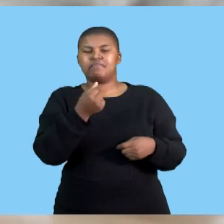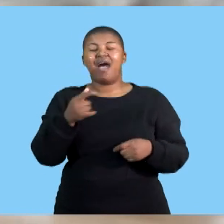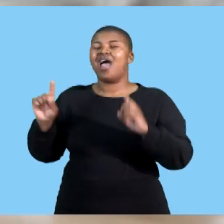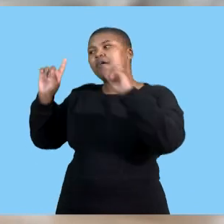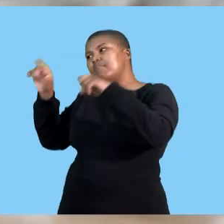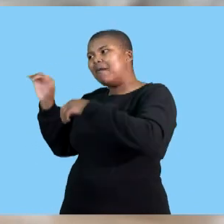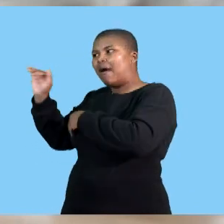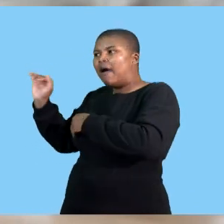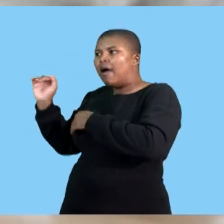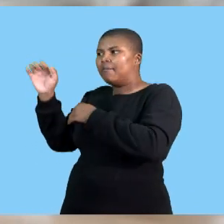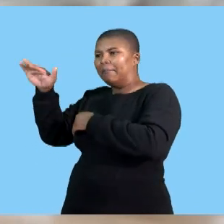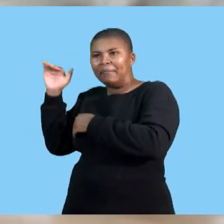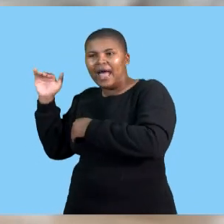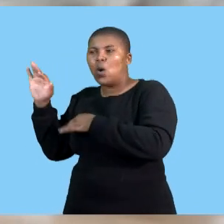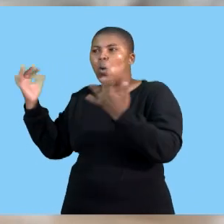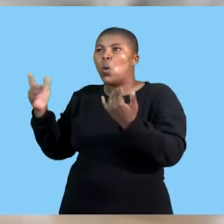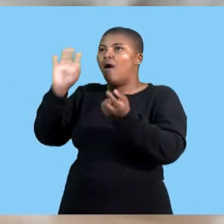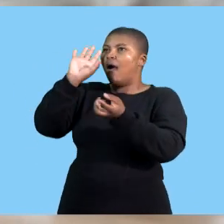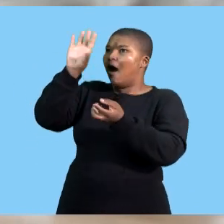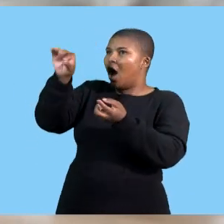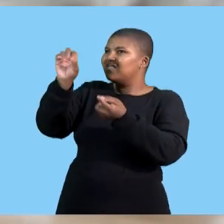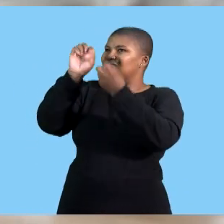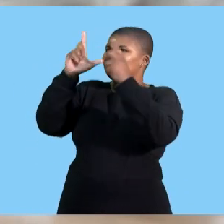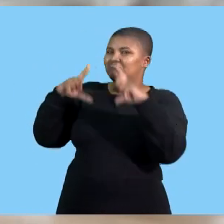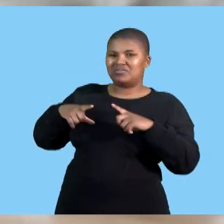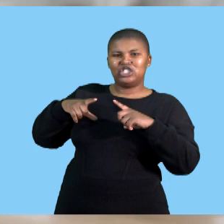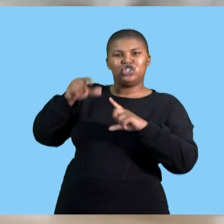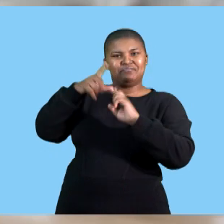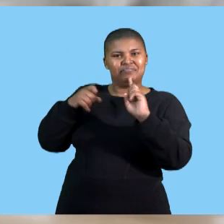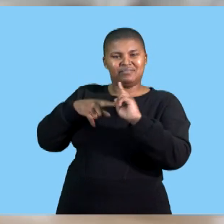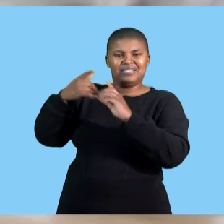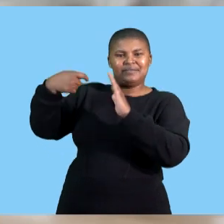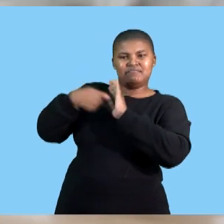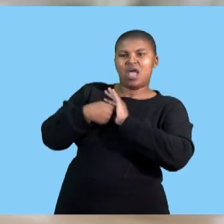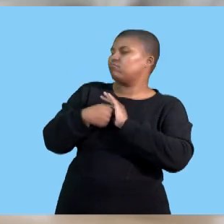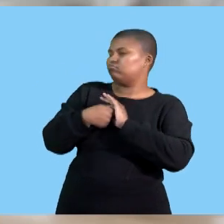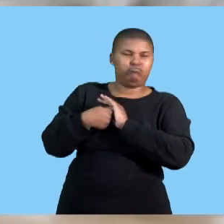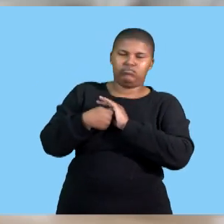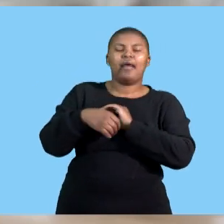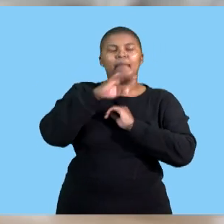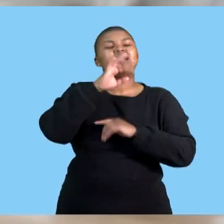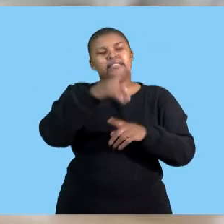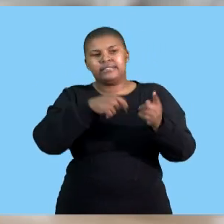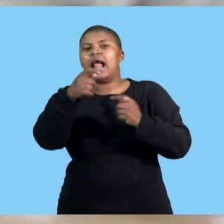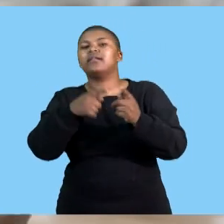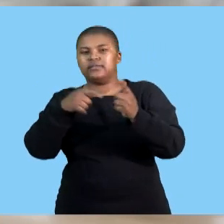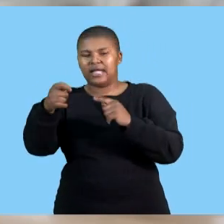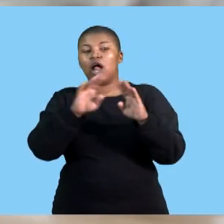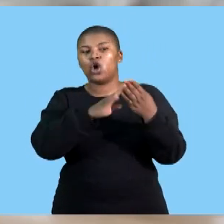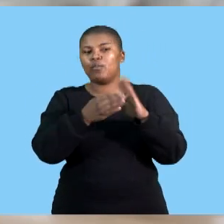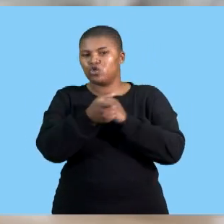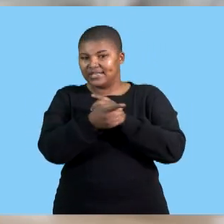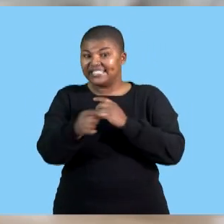of those higher lease and hire purchases, you can opt for issuing of shares. You sell shares to the public, they give you money